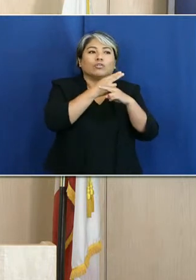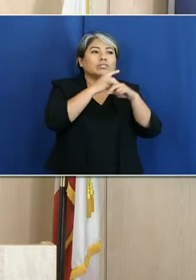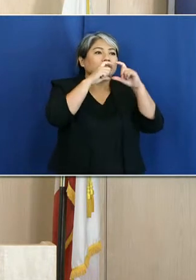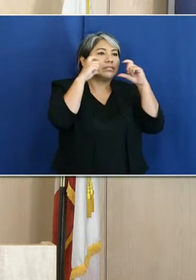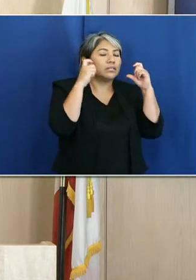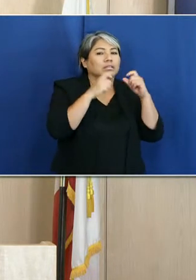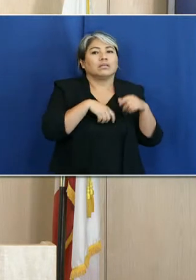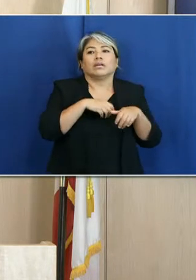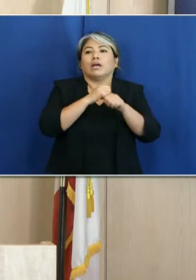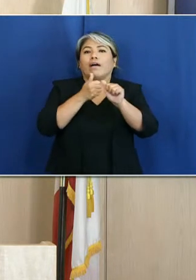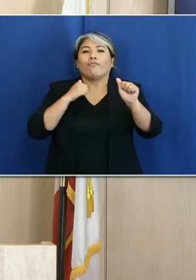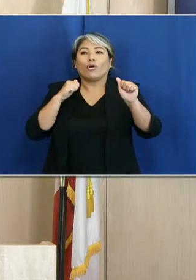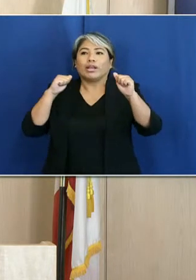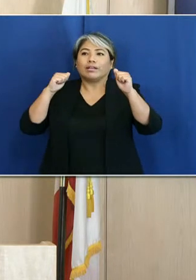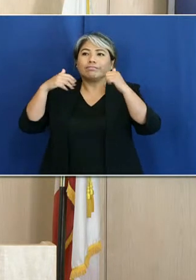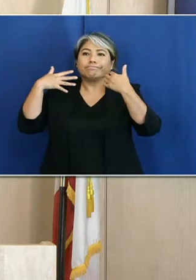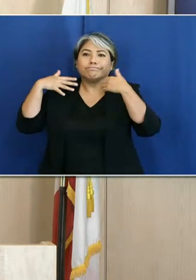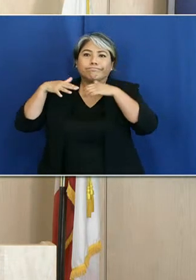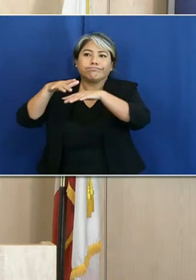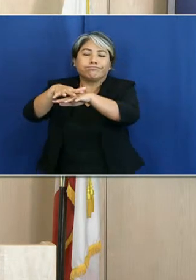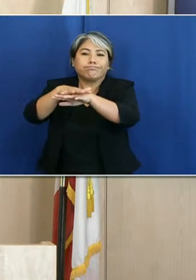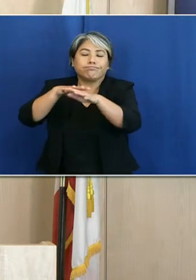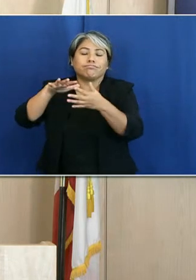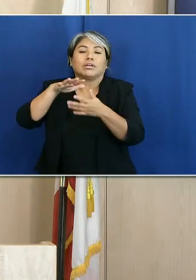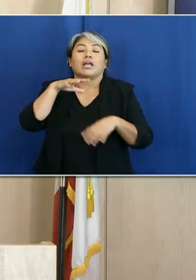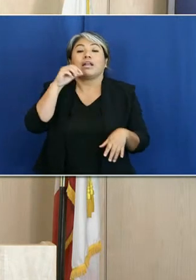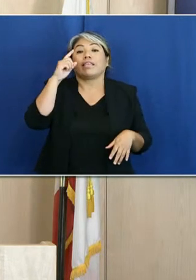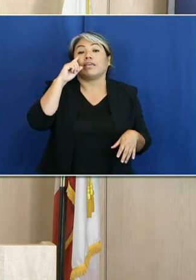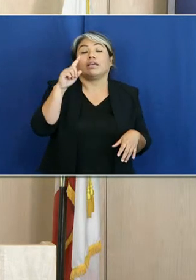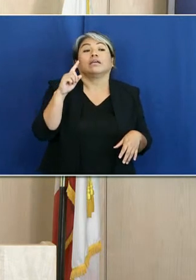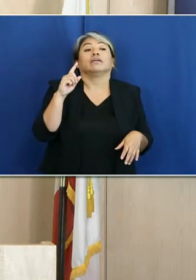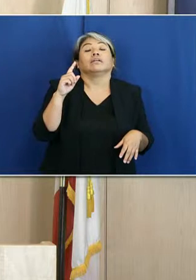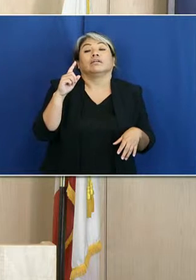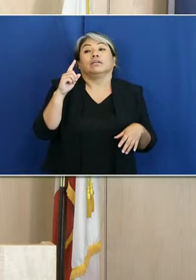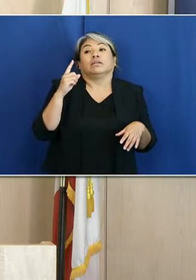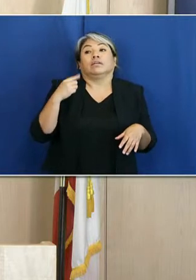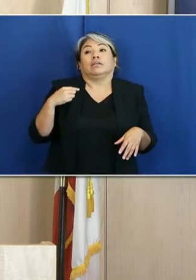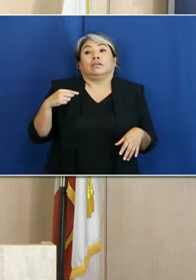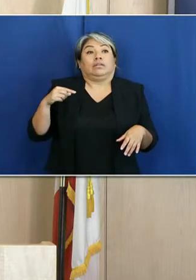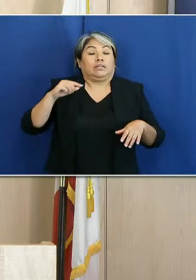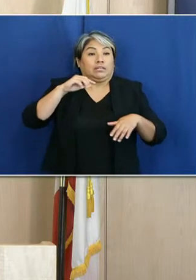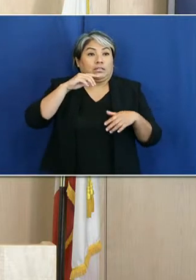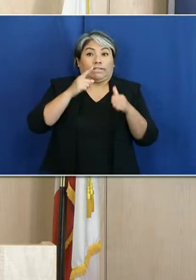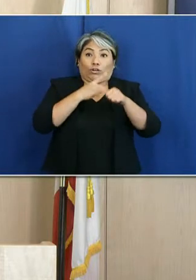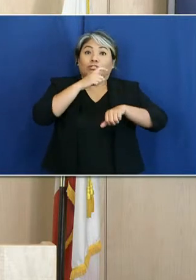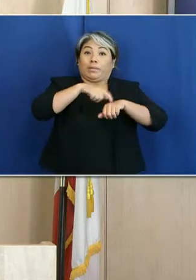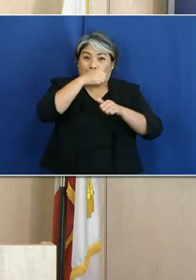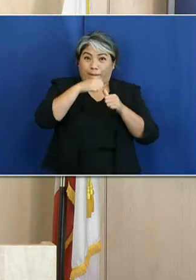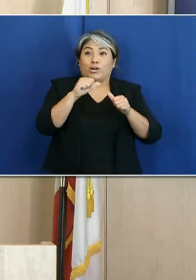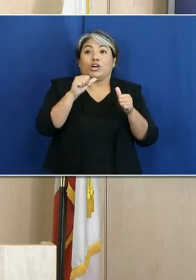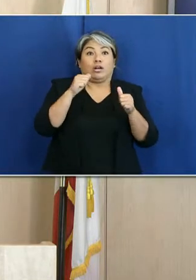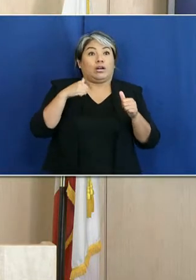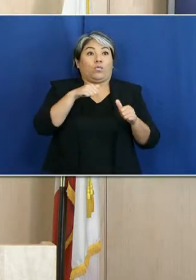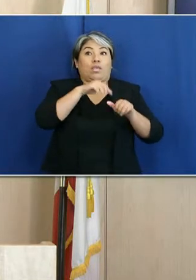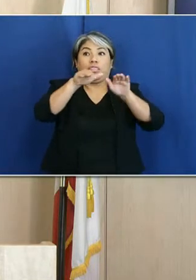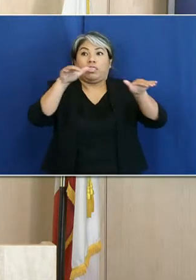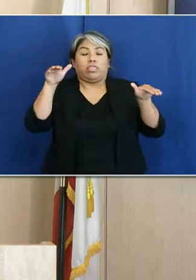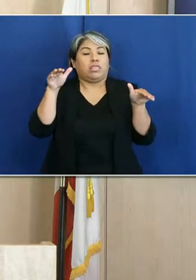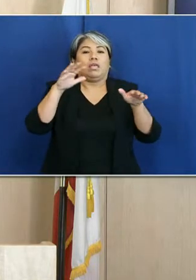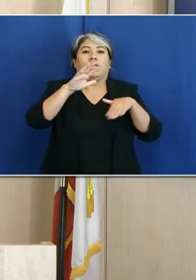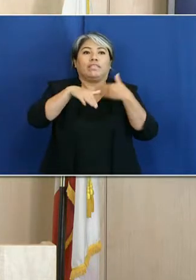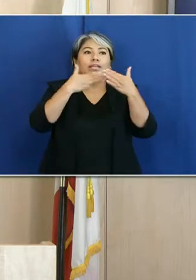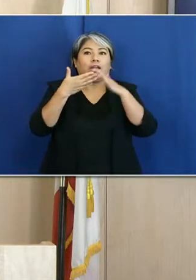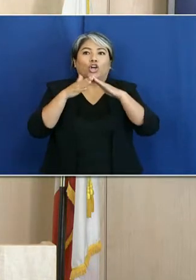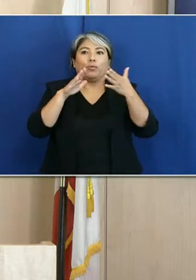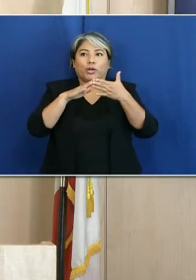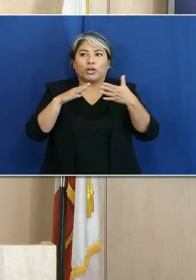avoiding indoor gatherings. And I think initially when we came out, the entire community came together and we didn't flatten the curve. We destroyed the